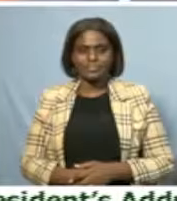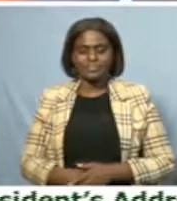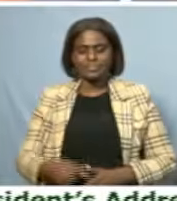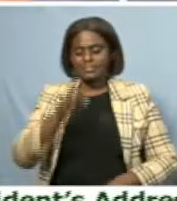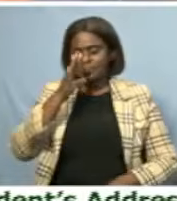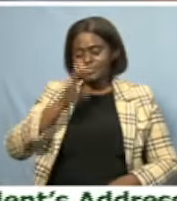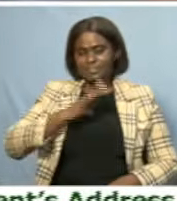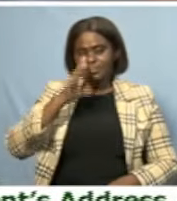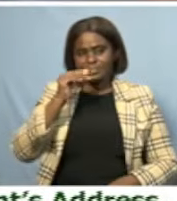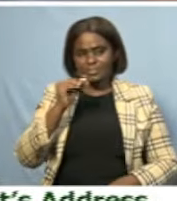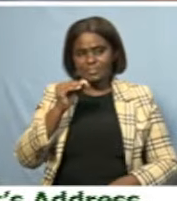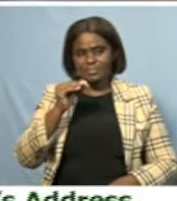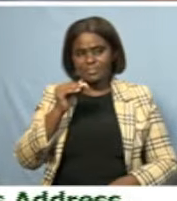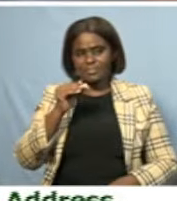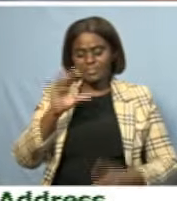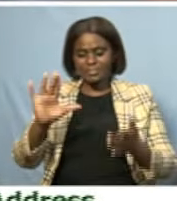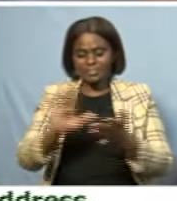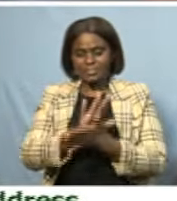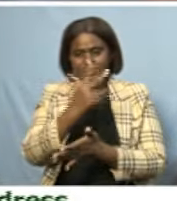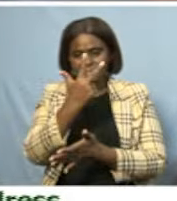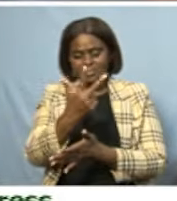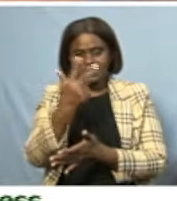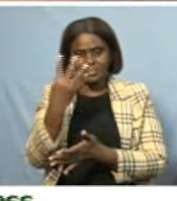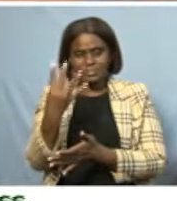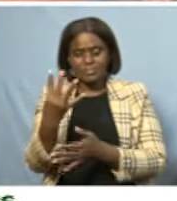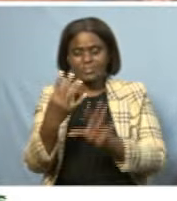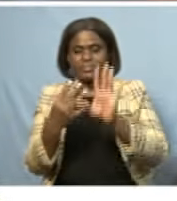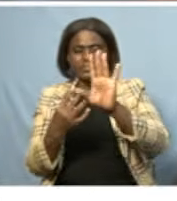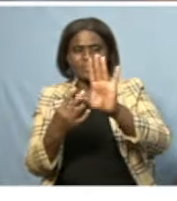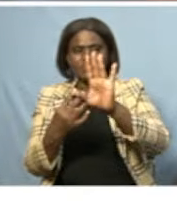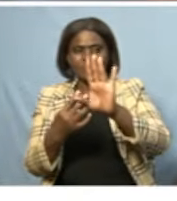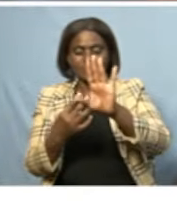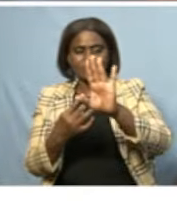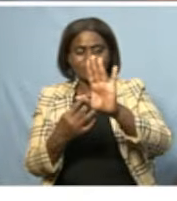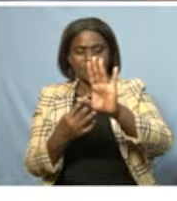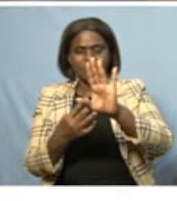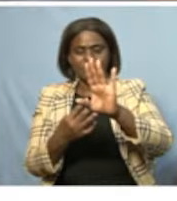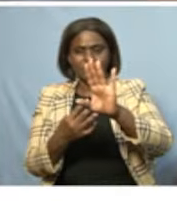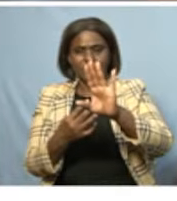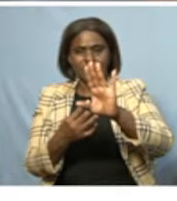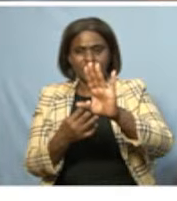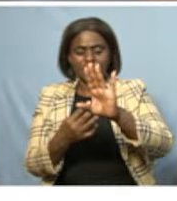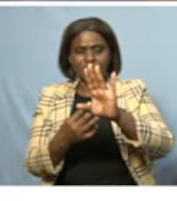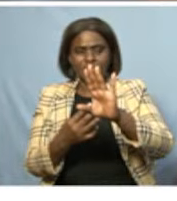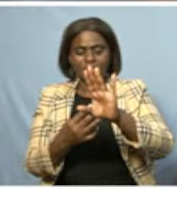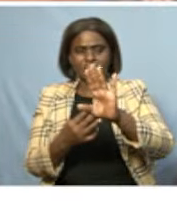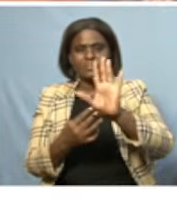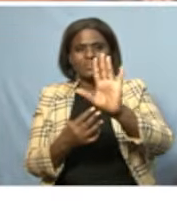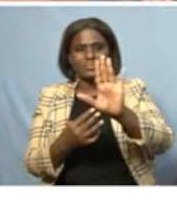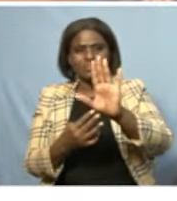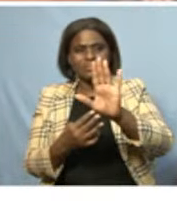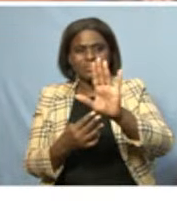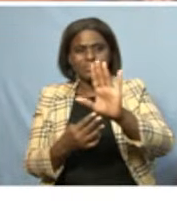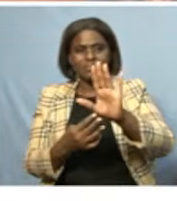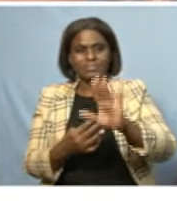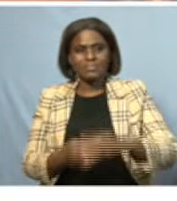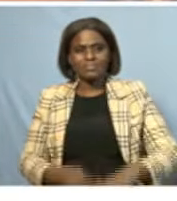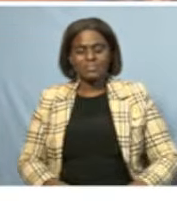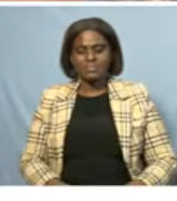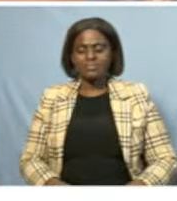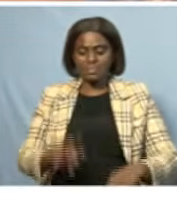Madam Speaker, on pages 3 and 4, that's what it means. The chair is